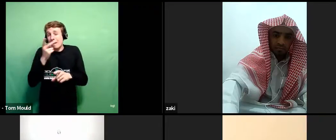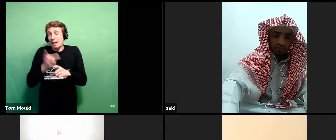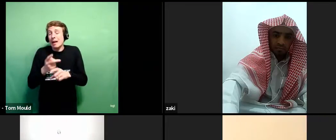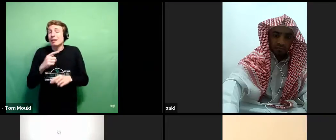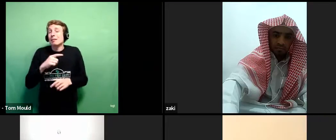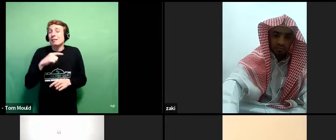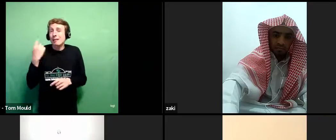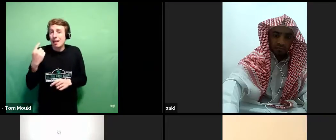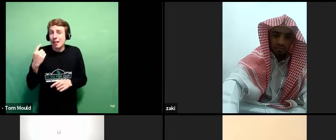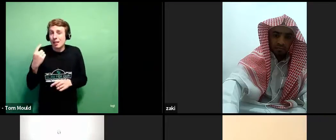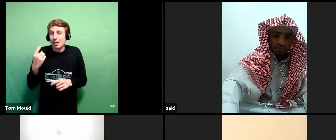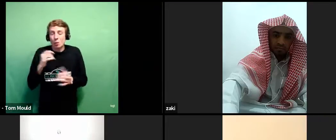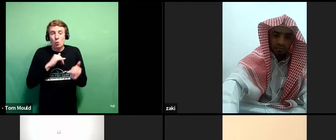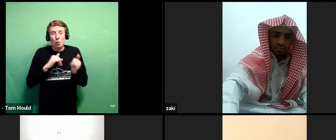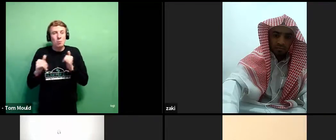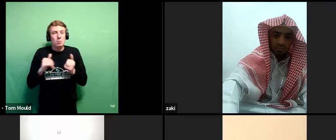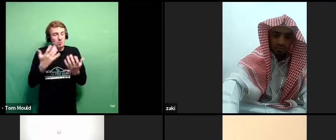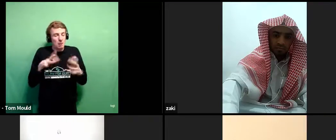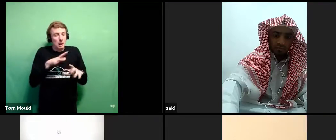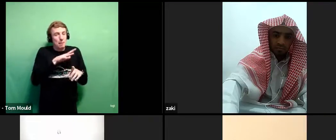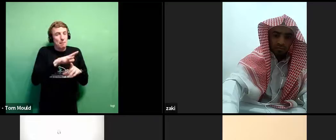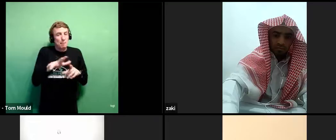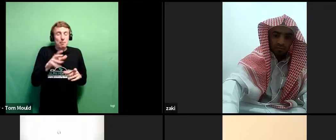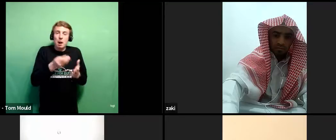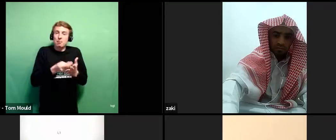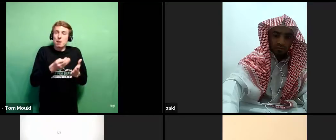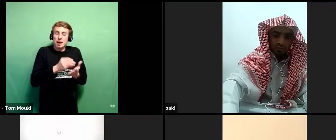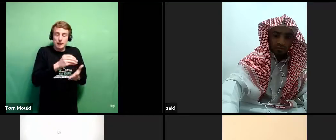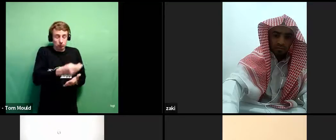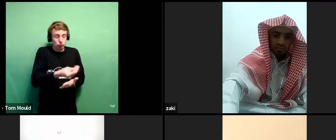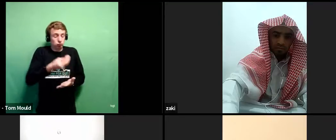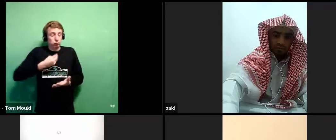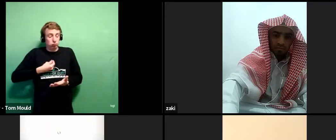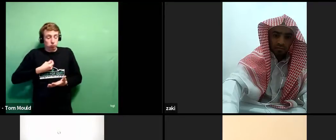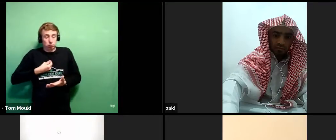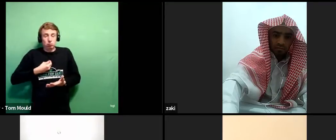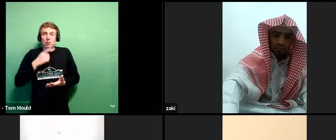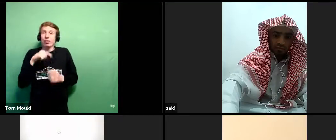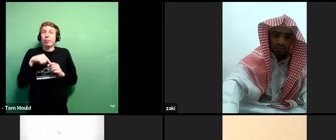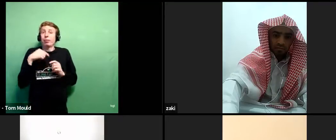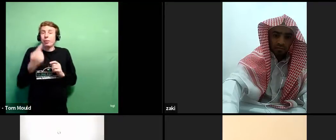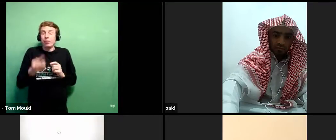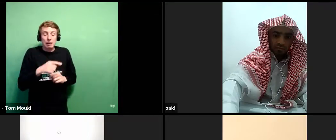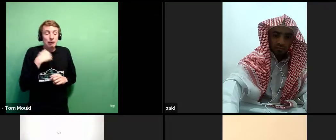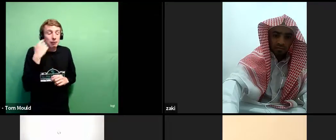kills the killer after taking the blood money, he shall have a painful torment.